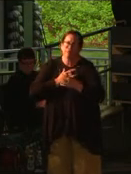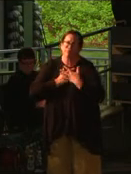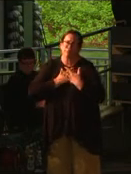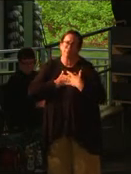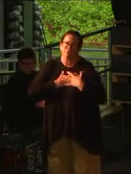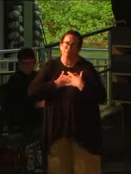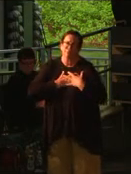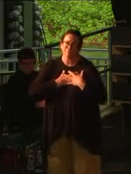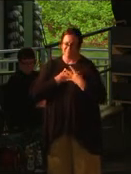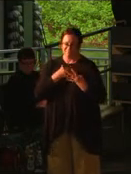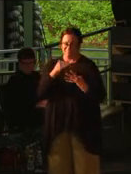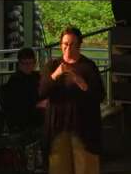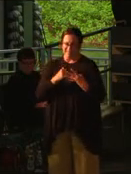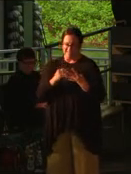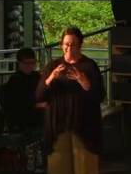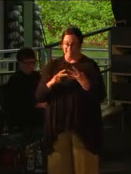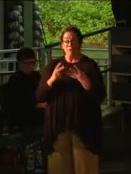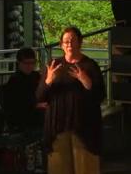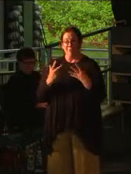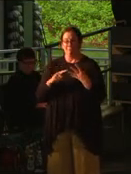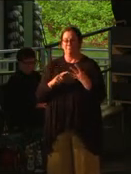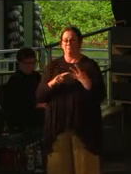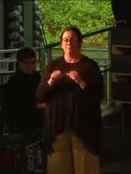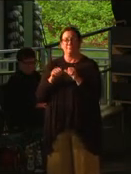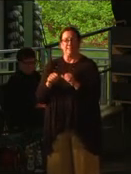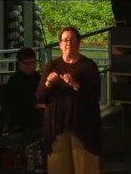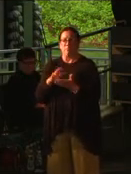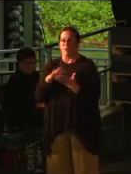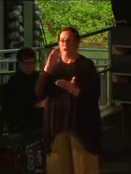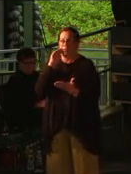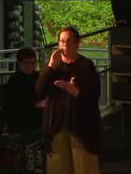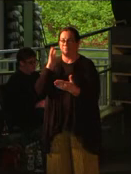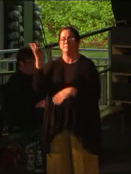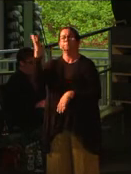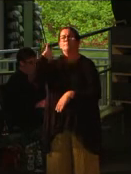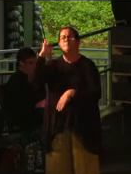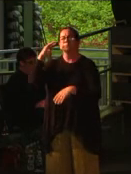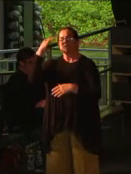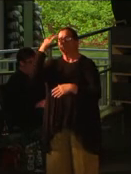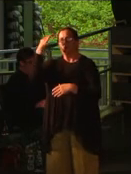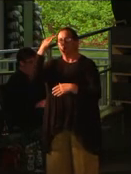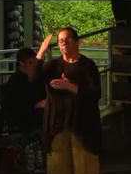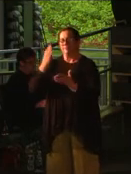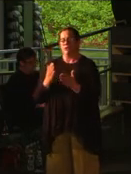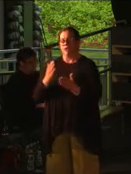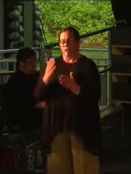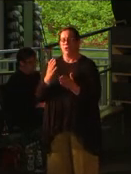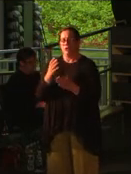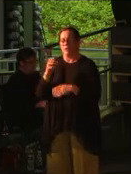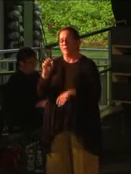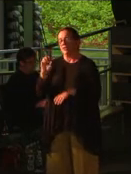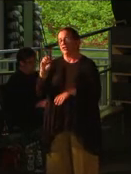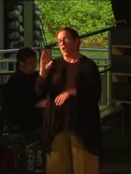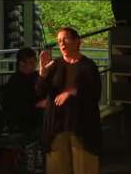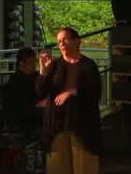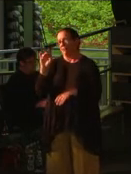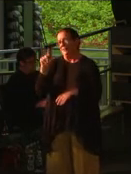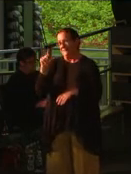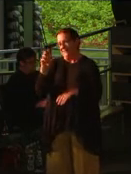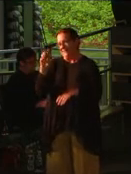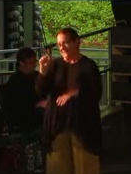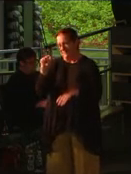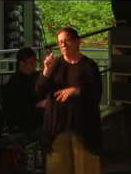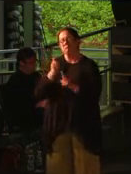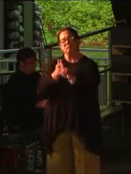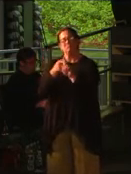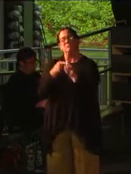Lesson three, keep learning. The ancient philosopher Socrates is known to have said, "I